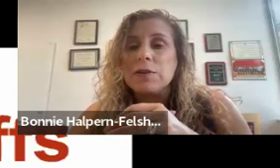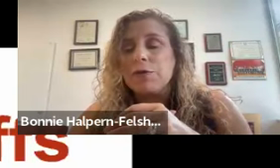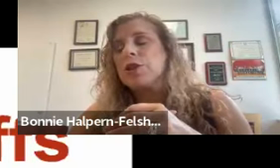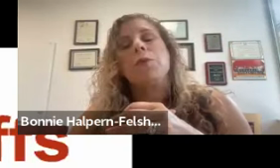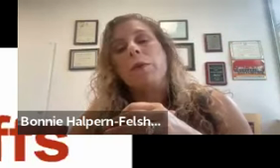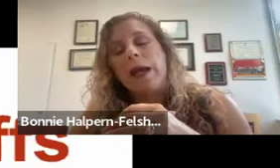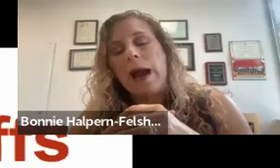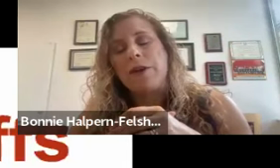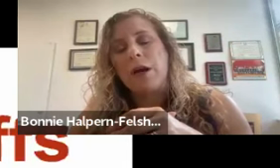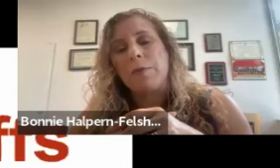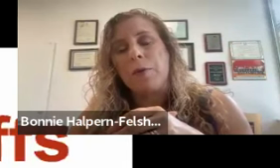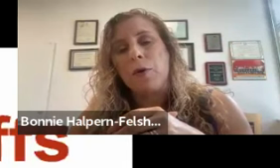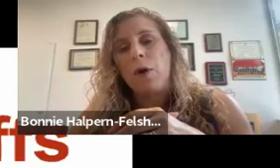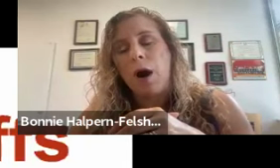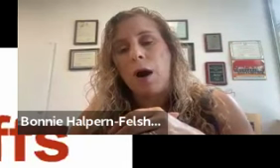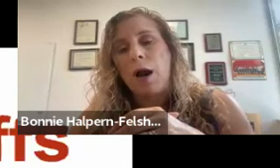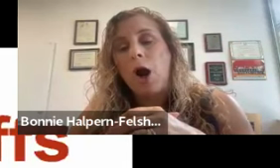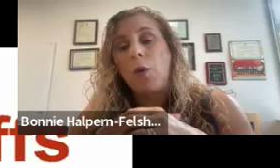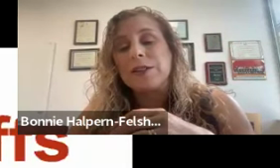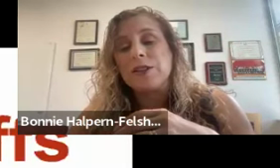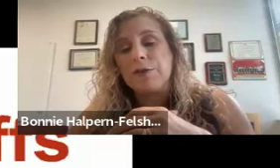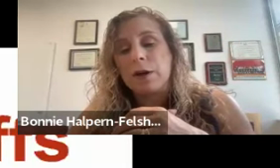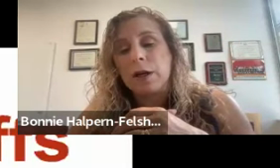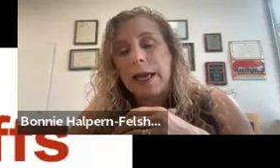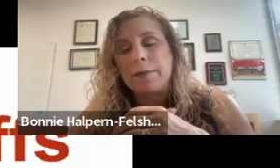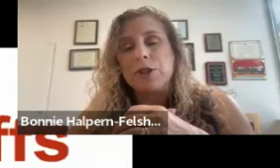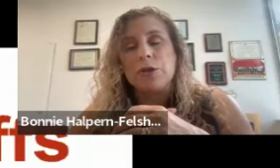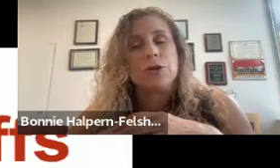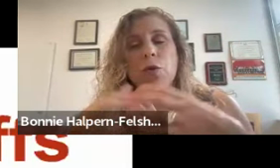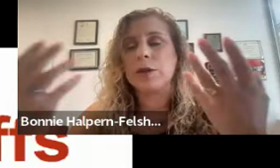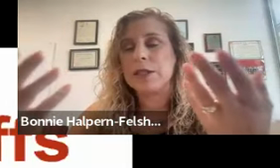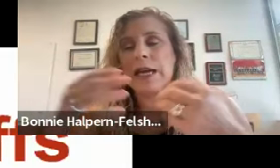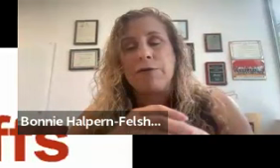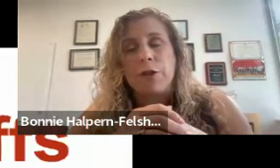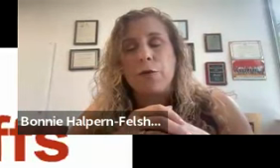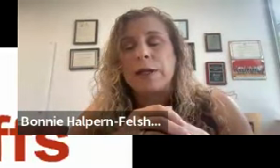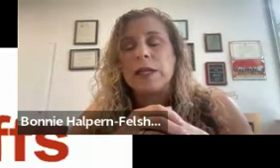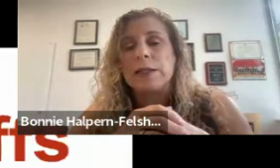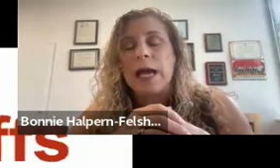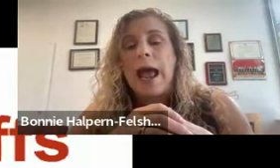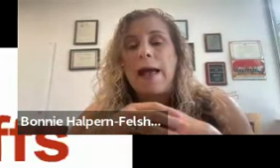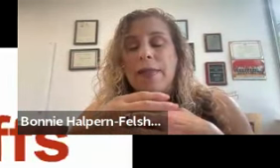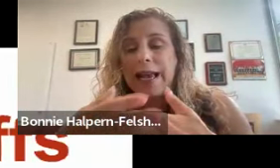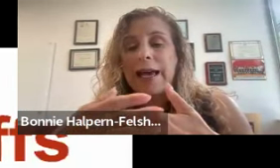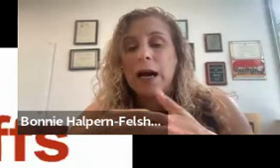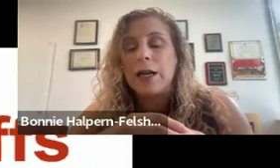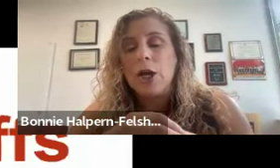see this, unfortunately, when we have young people who are arrested for cannabis use or detained for other reasons, and they cannot